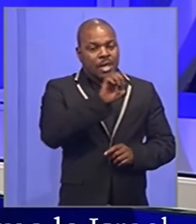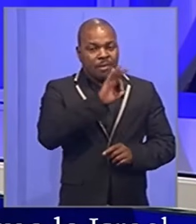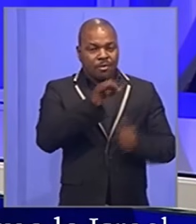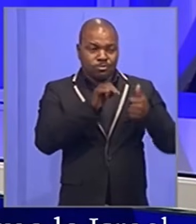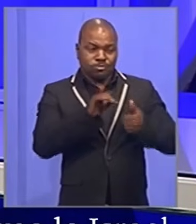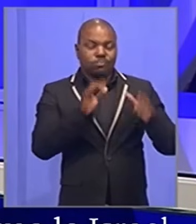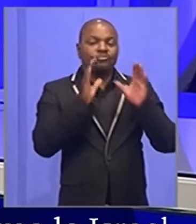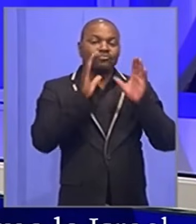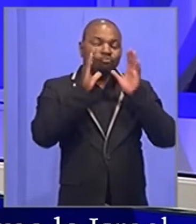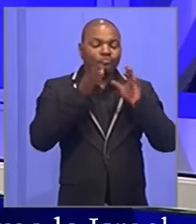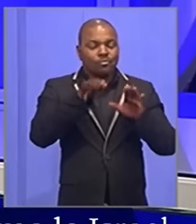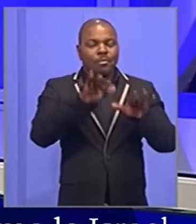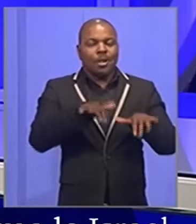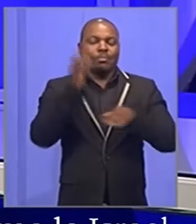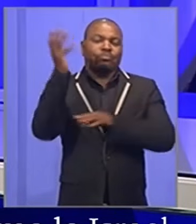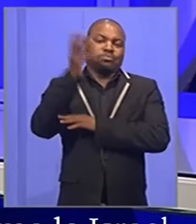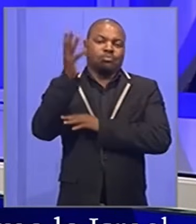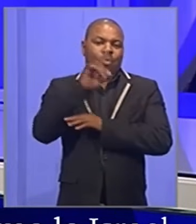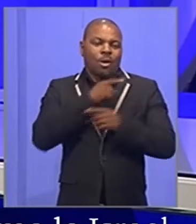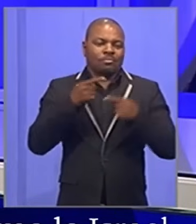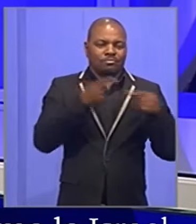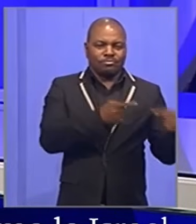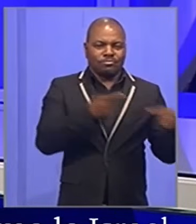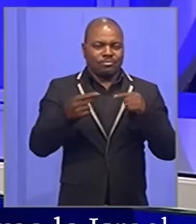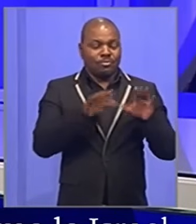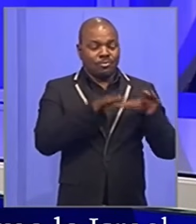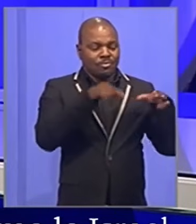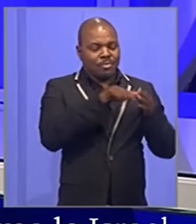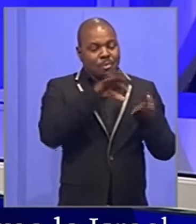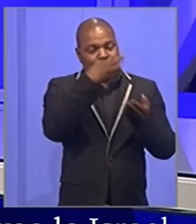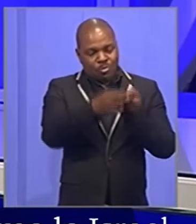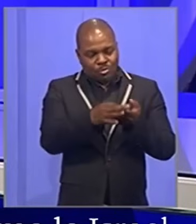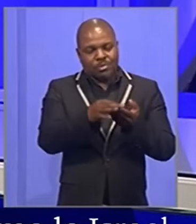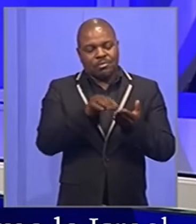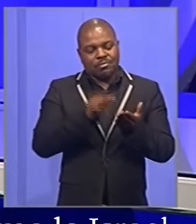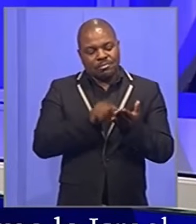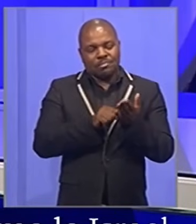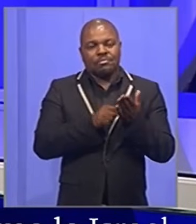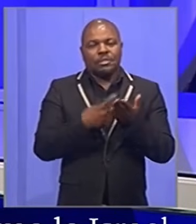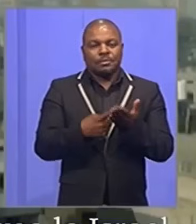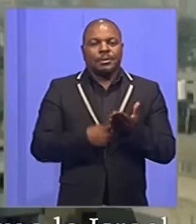Malema parlamenteng ka jeno dingangisaneng tseo mokga wa hae o di sisintseng.